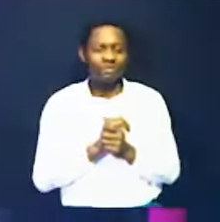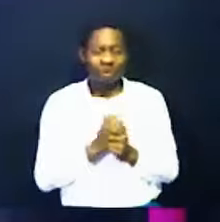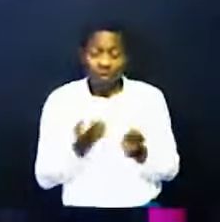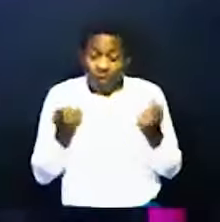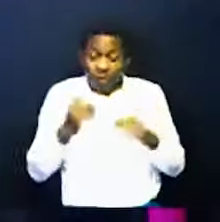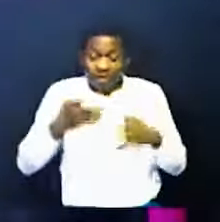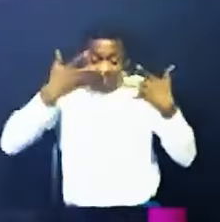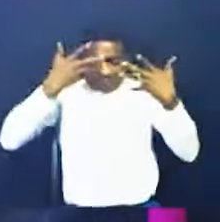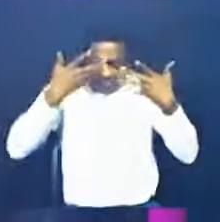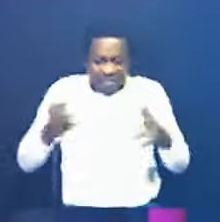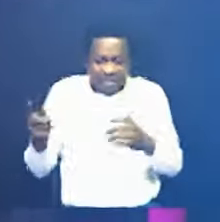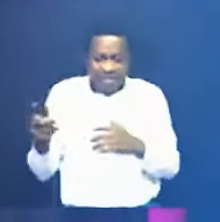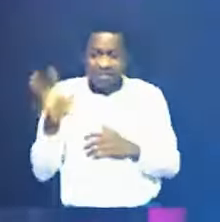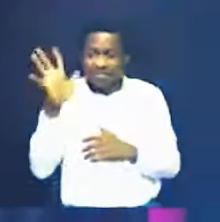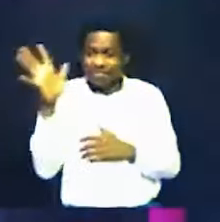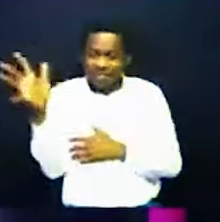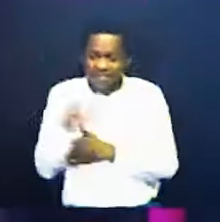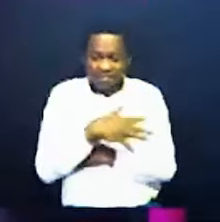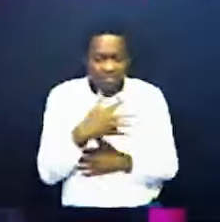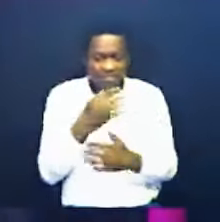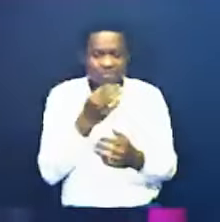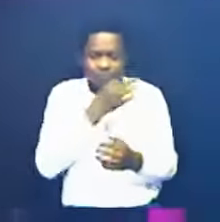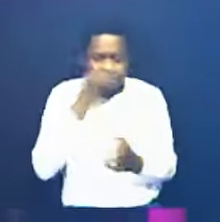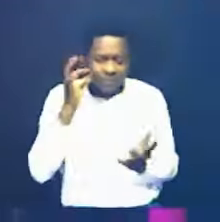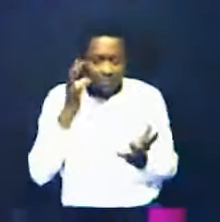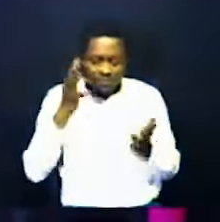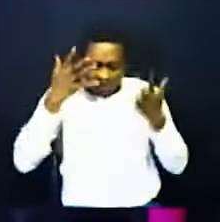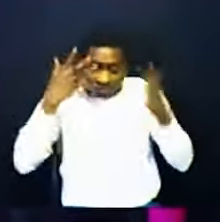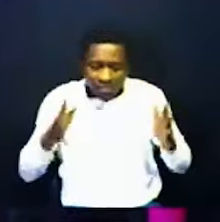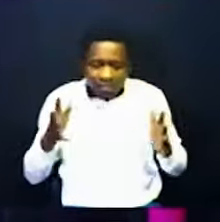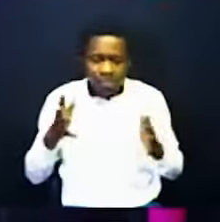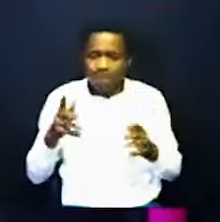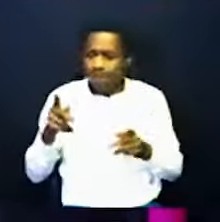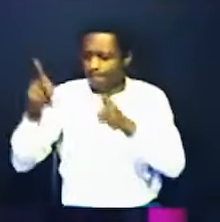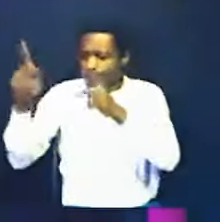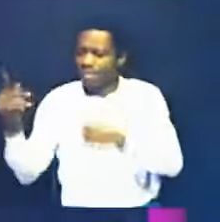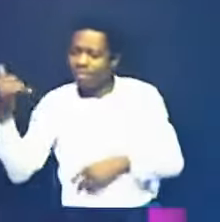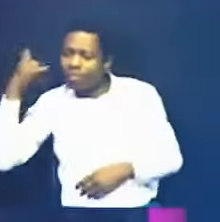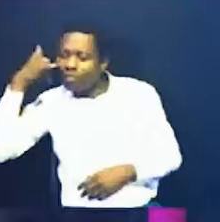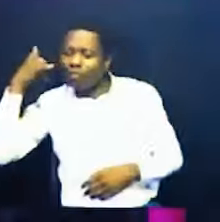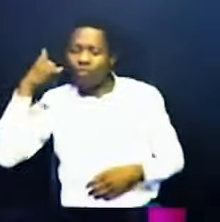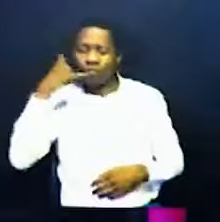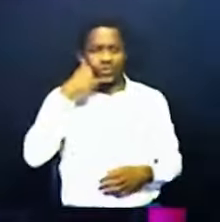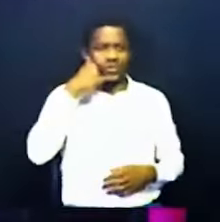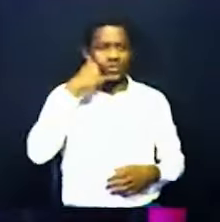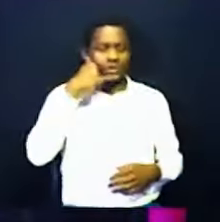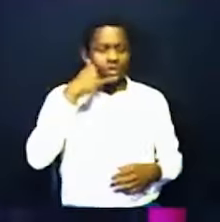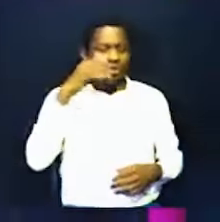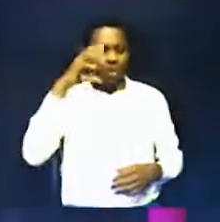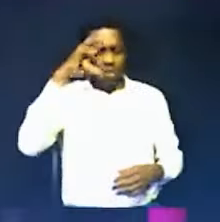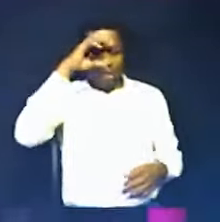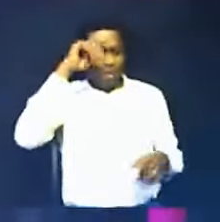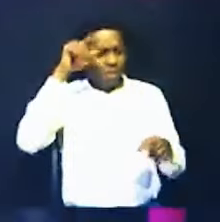fast. A call came through. One of the brothers in the church.